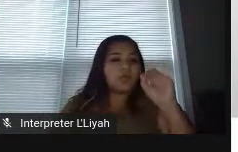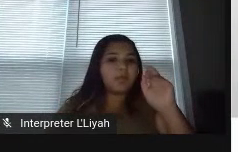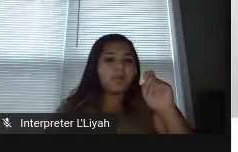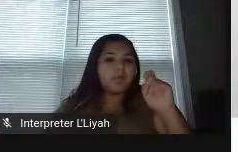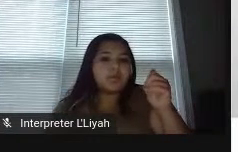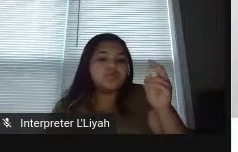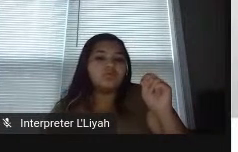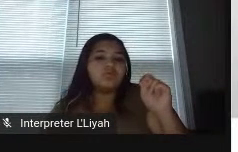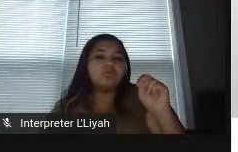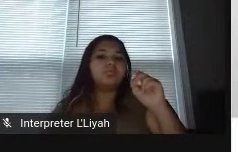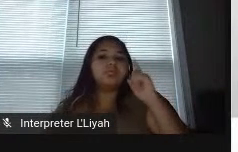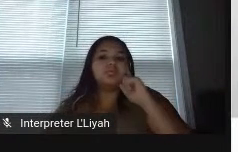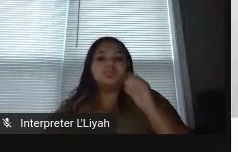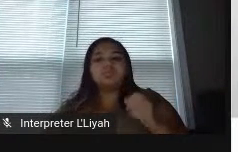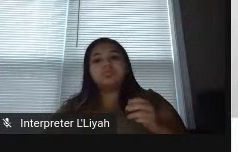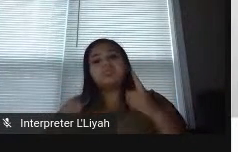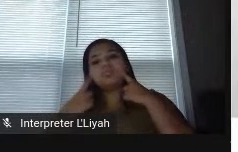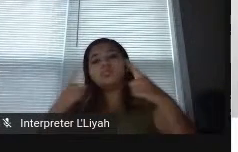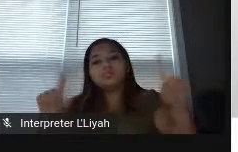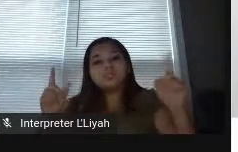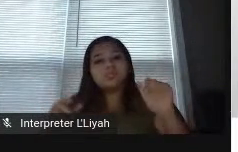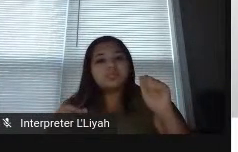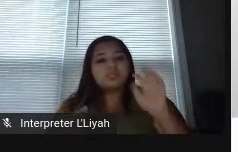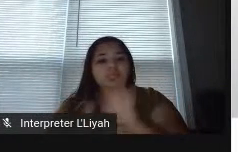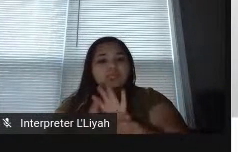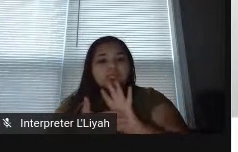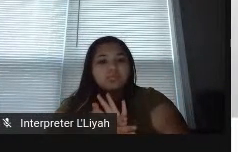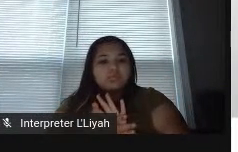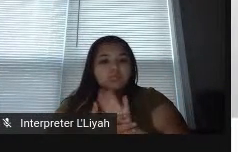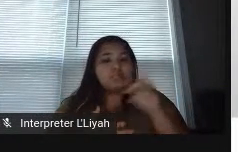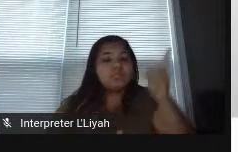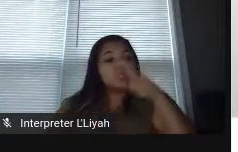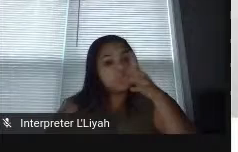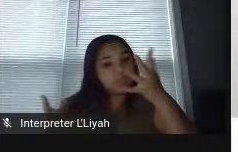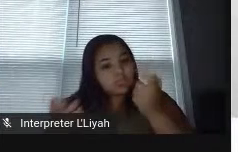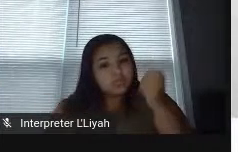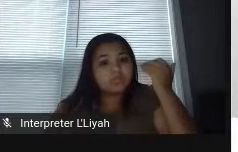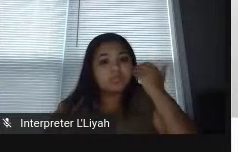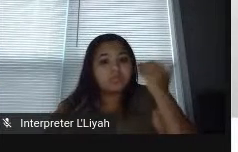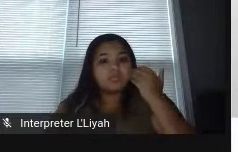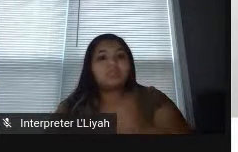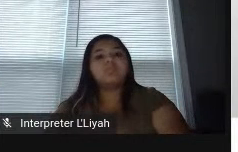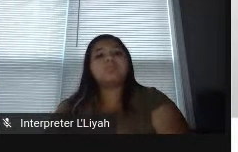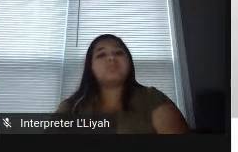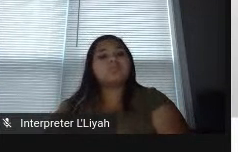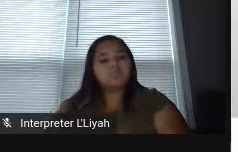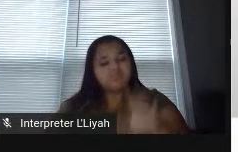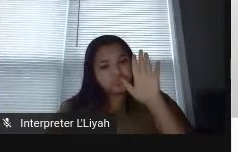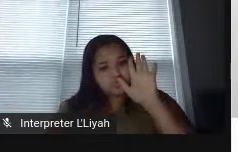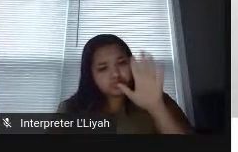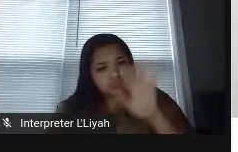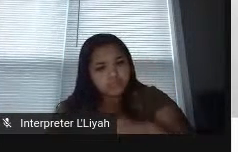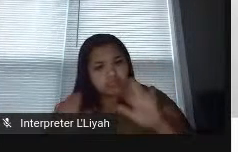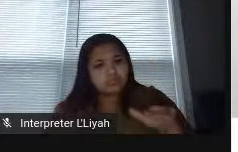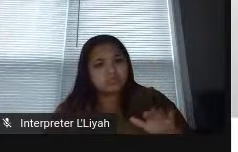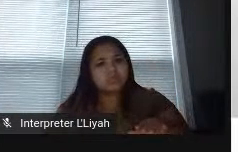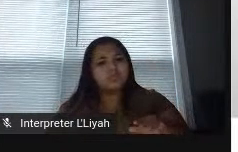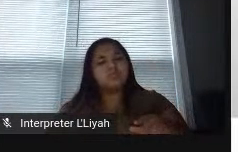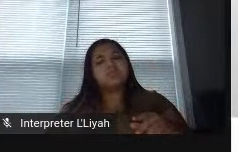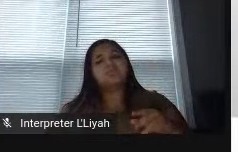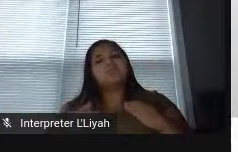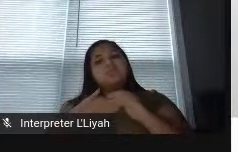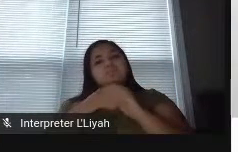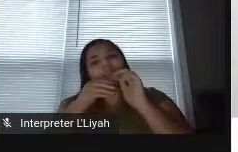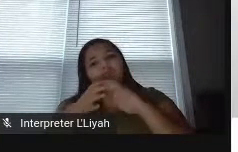accommodation to succeed at school? That's what they want to know. Does your child fall up under